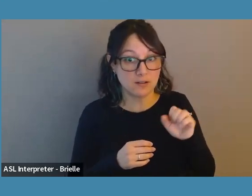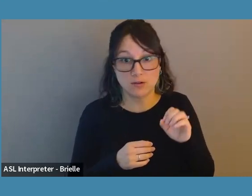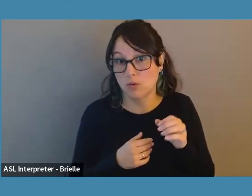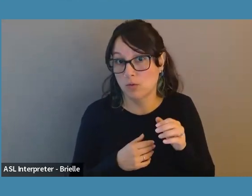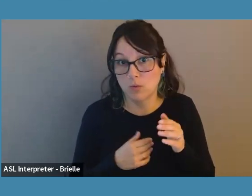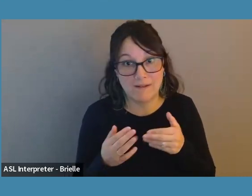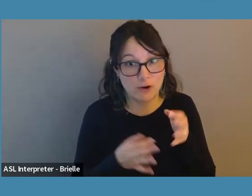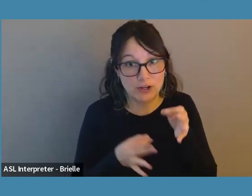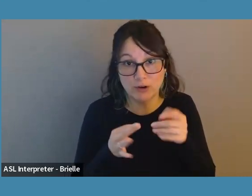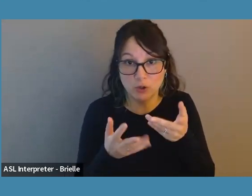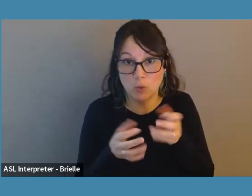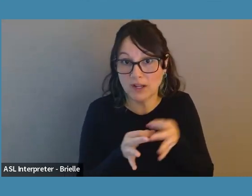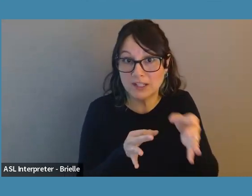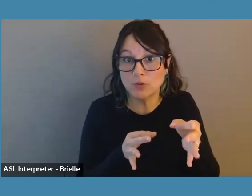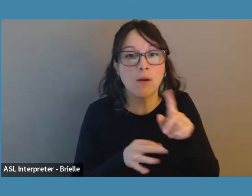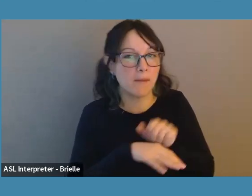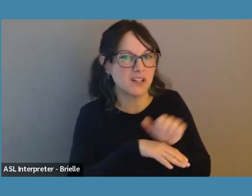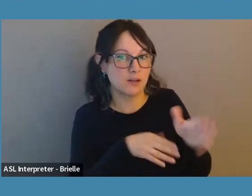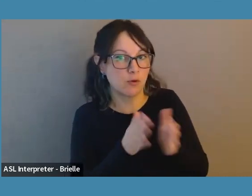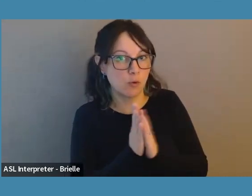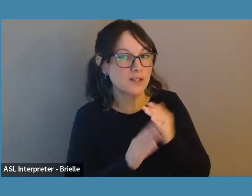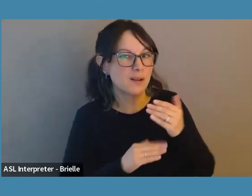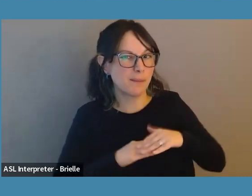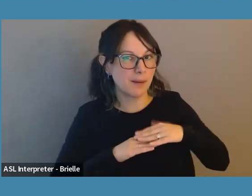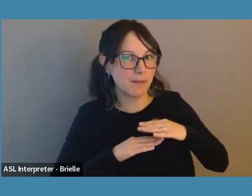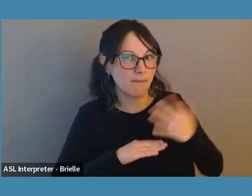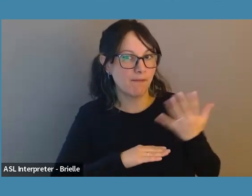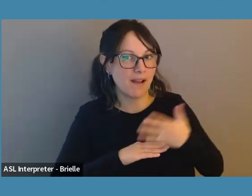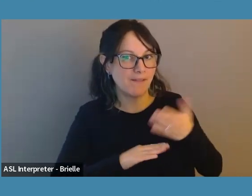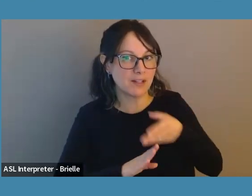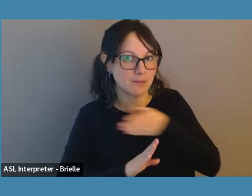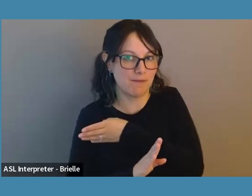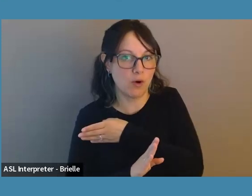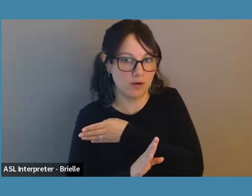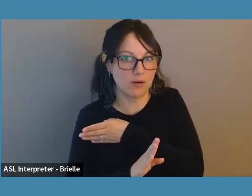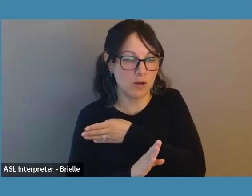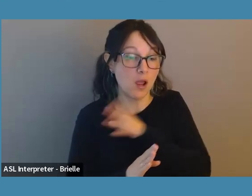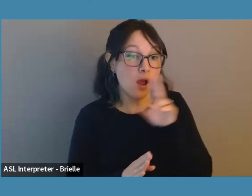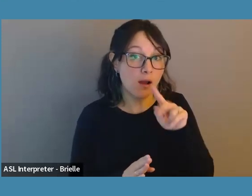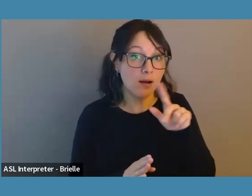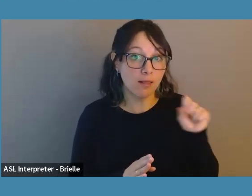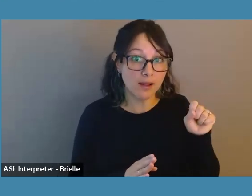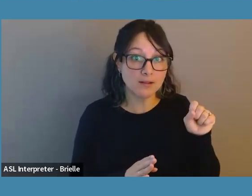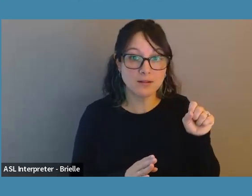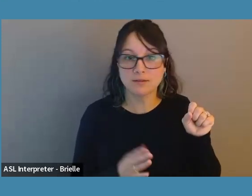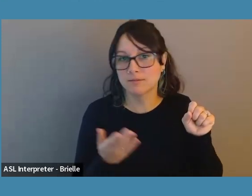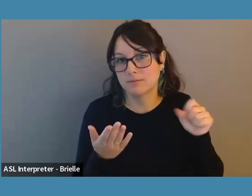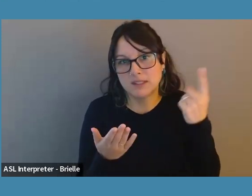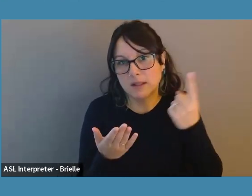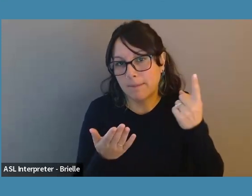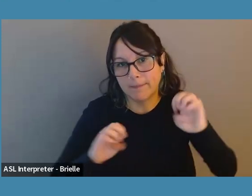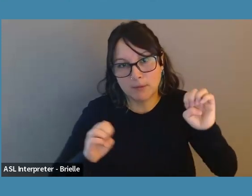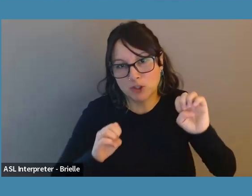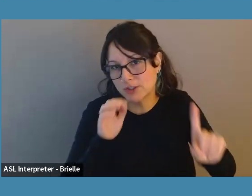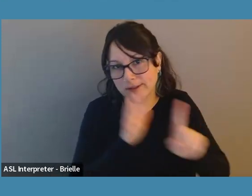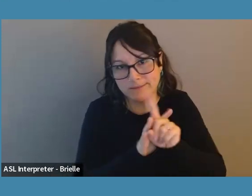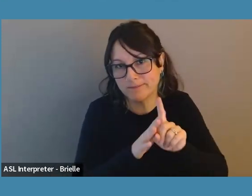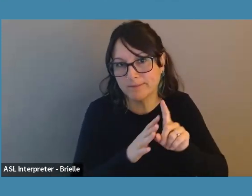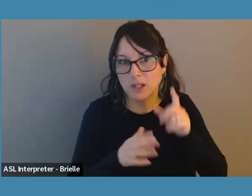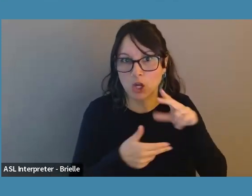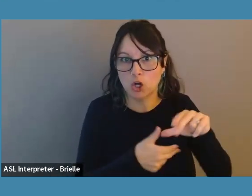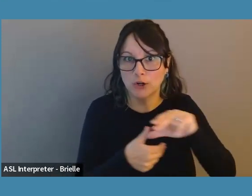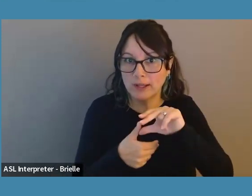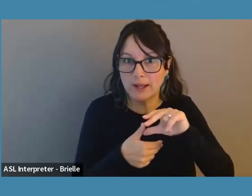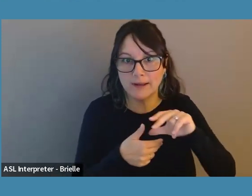hearing you're trying to continue, you have to send this request at least 5 days before that, unless there's some sort of an emergency. We're talking